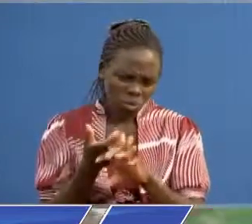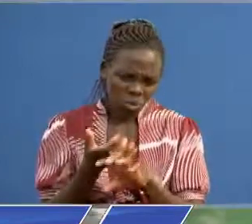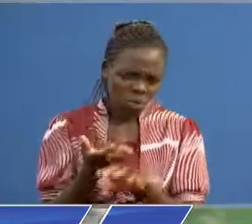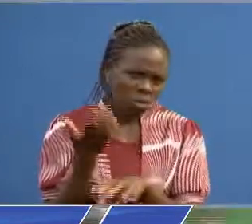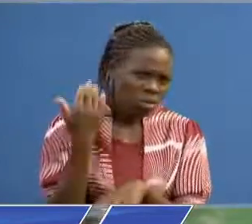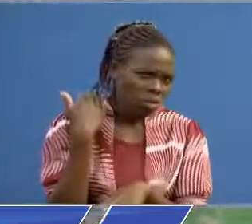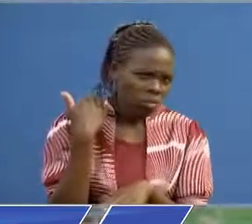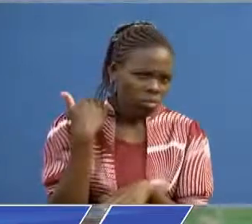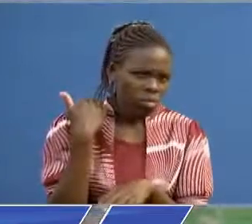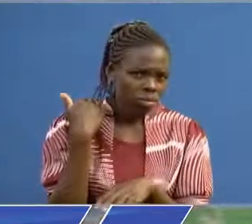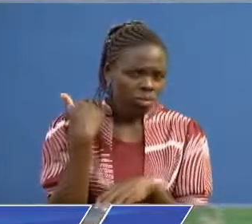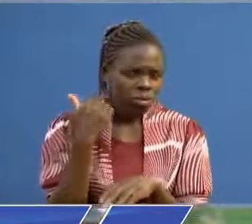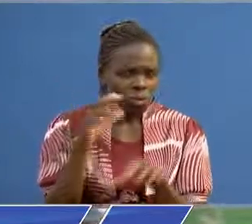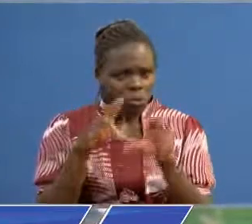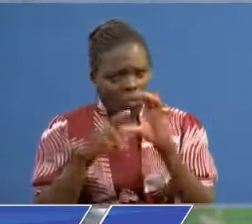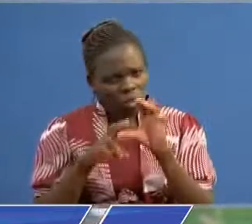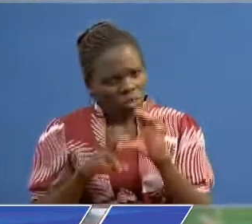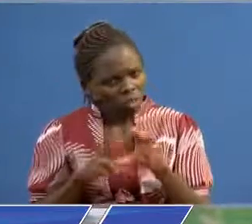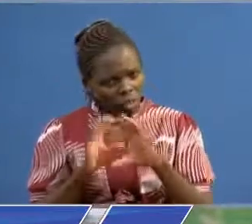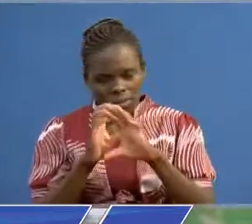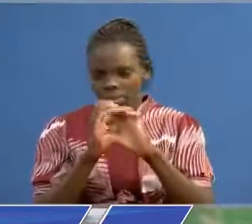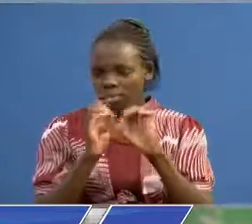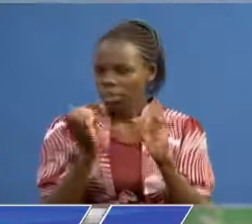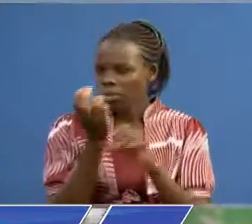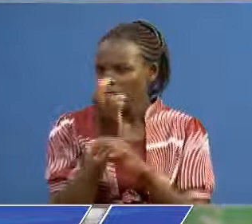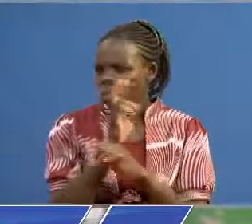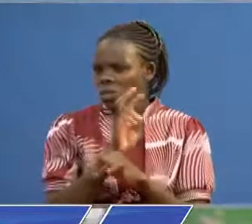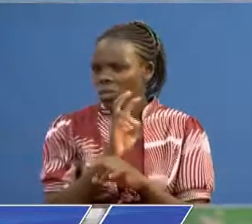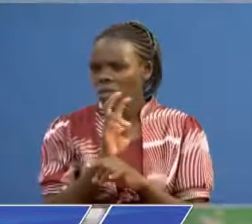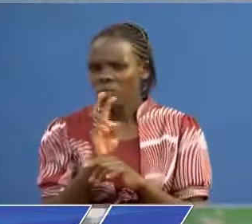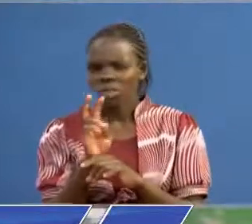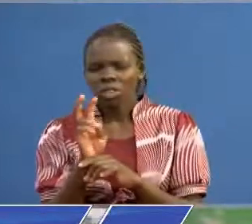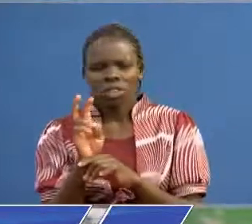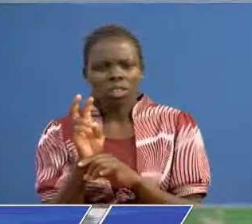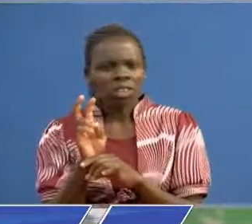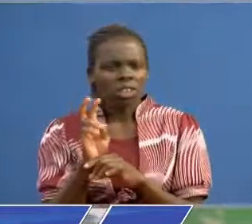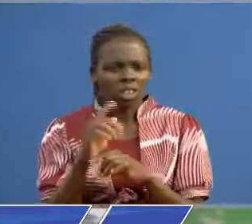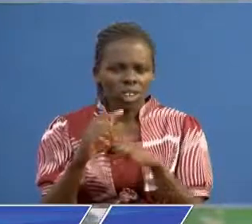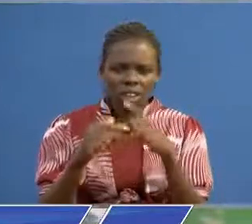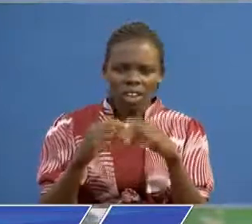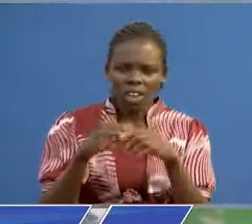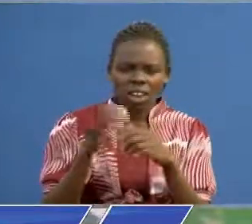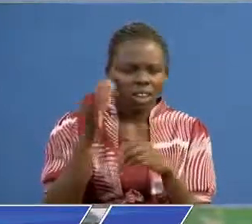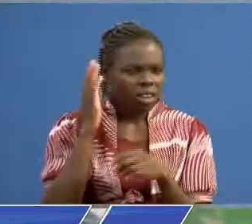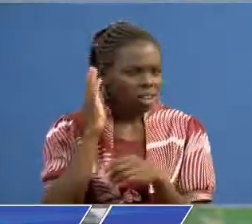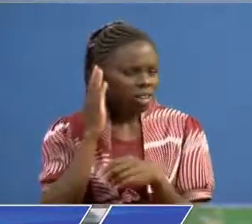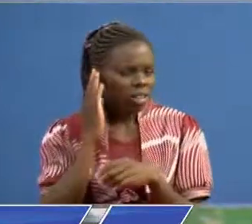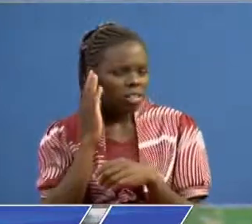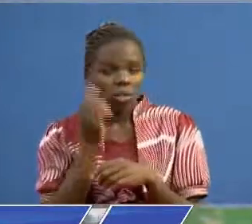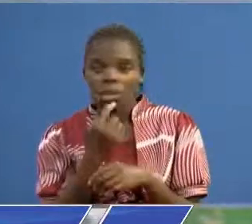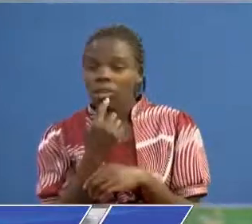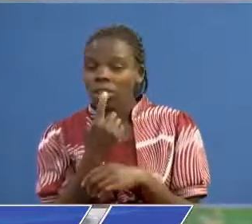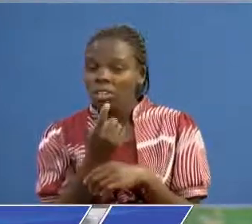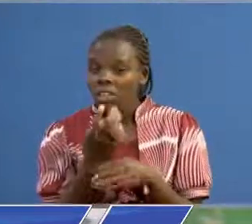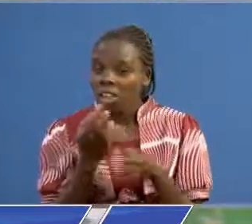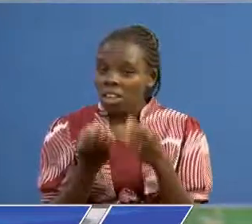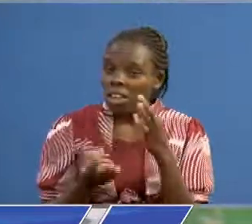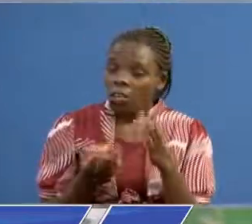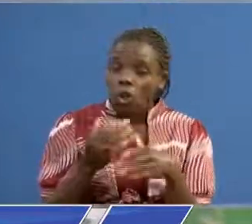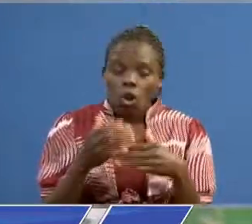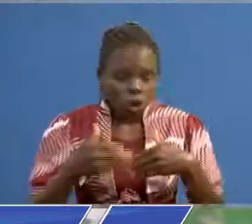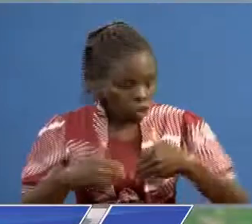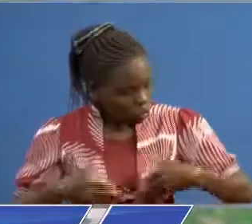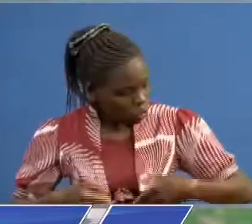hapa. Atutakaa chini tukiangalia impunity of this march ikiendelea Kisii. Now we are saying kama hawa vijana